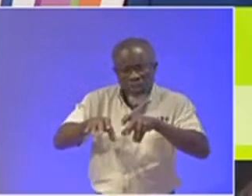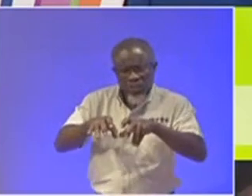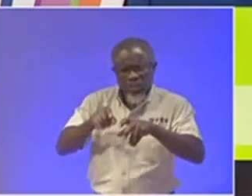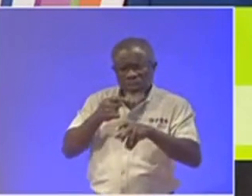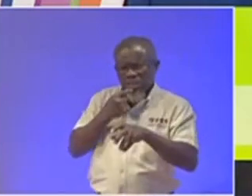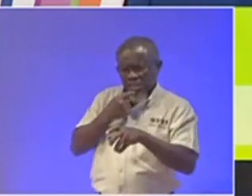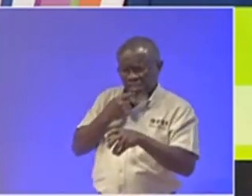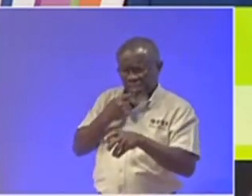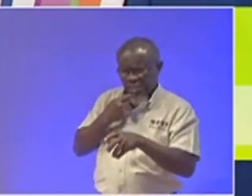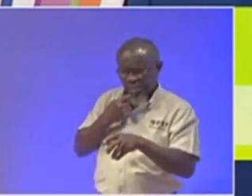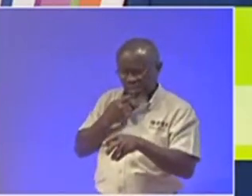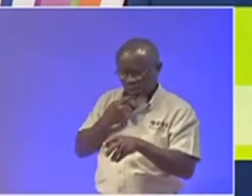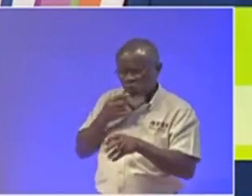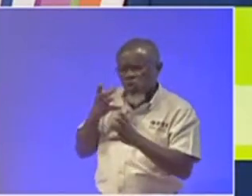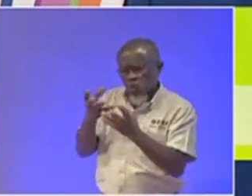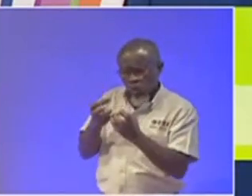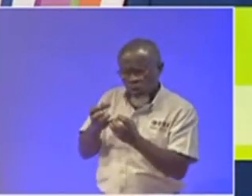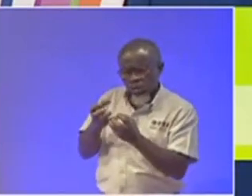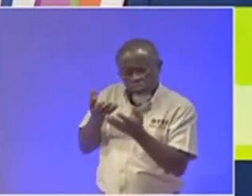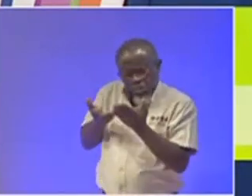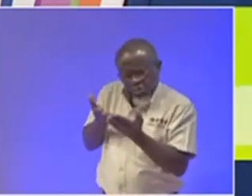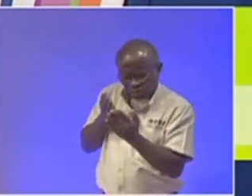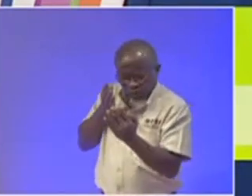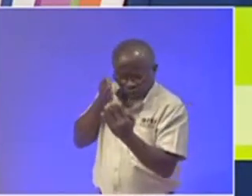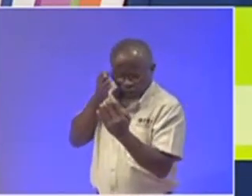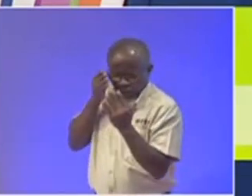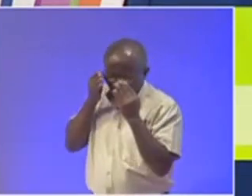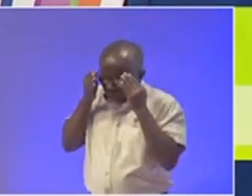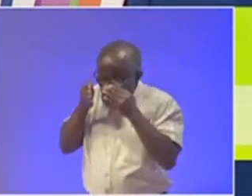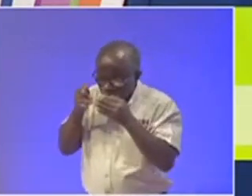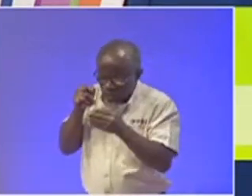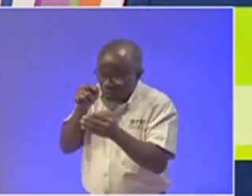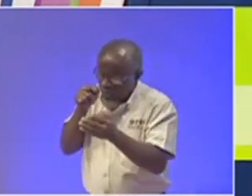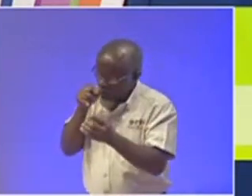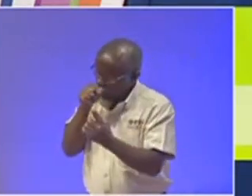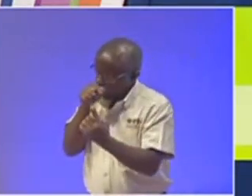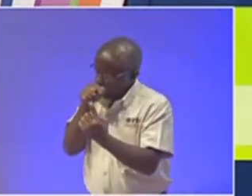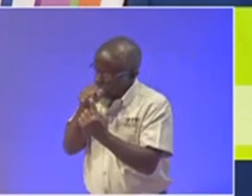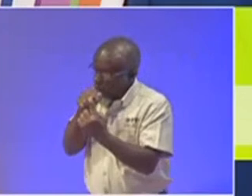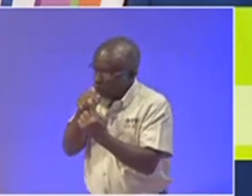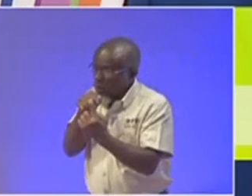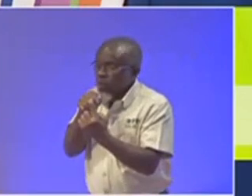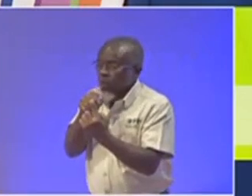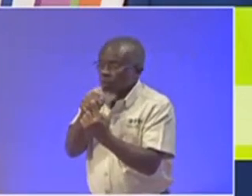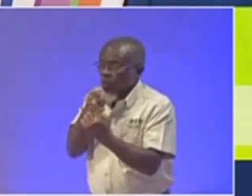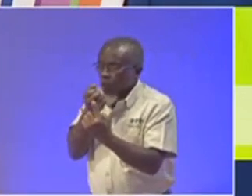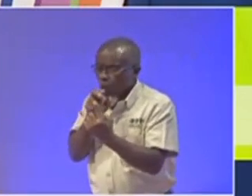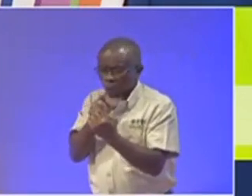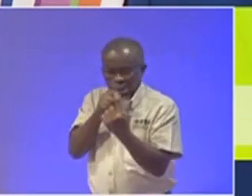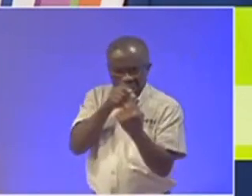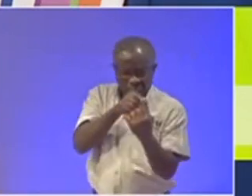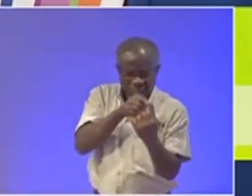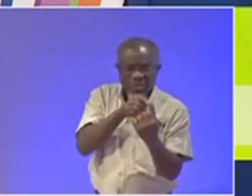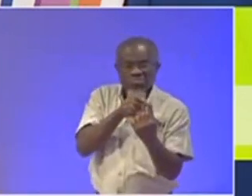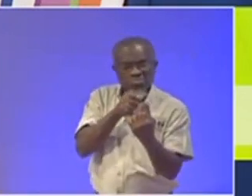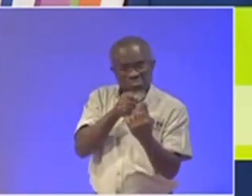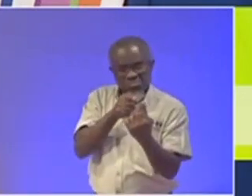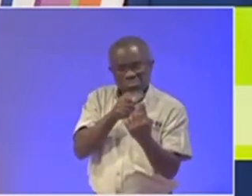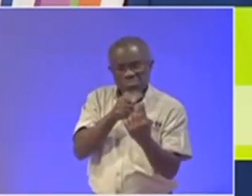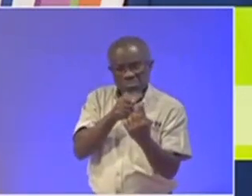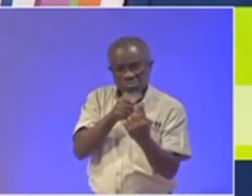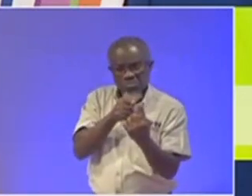well, these are the things that we want to tackle, these are the things that we want to encompass in what it is we're doing, so we're working towards that?